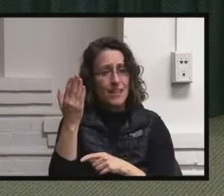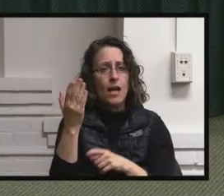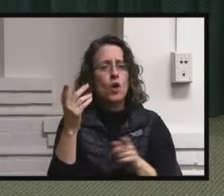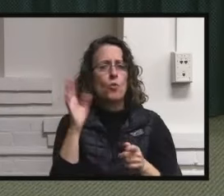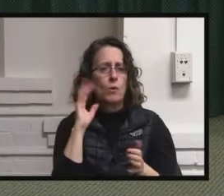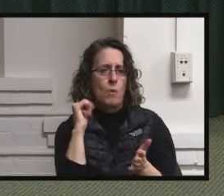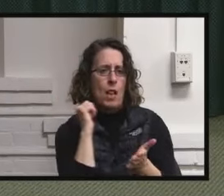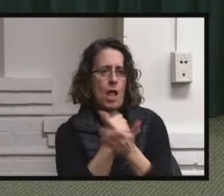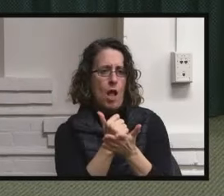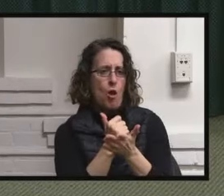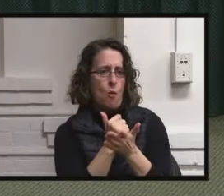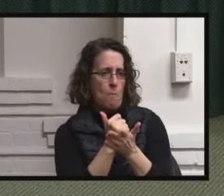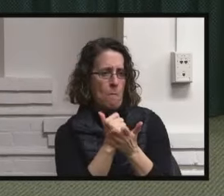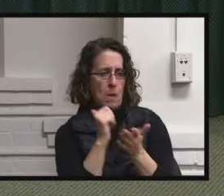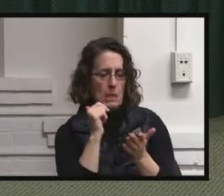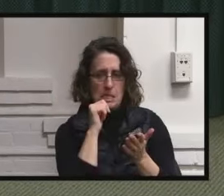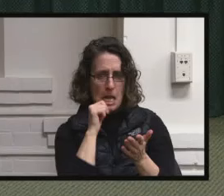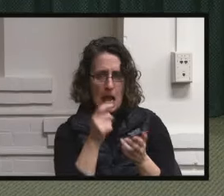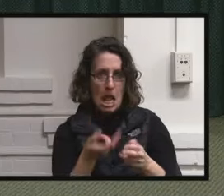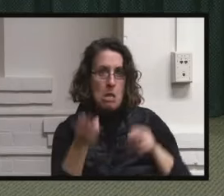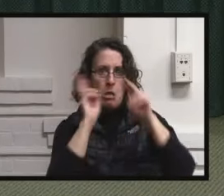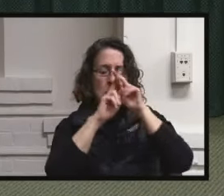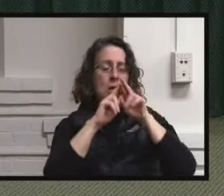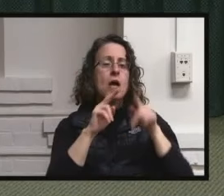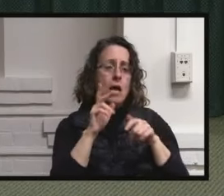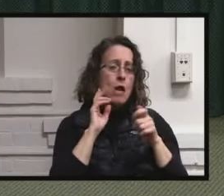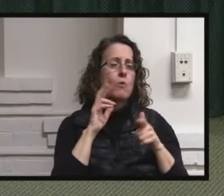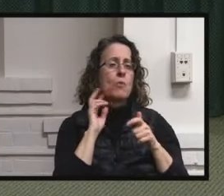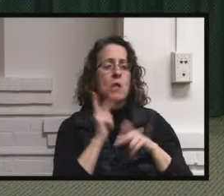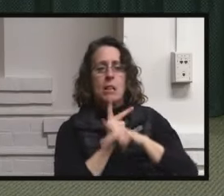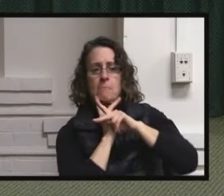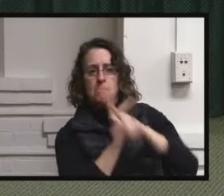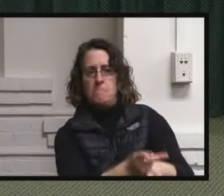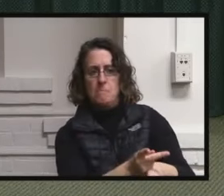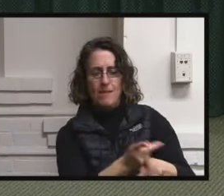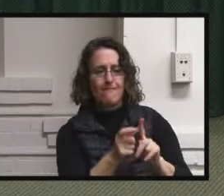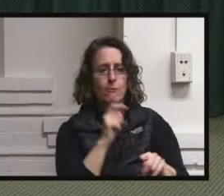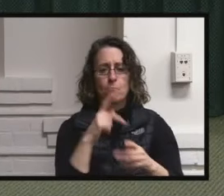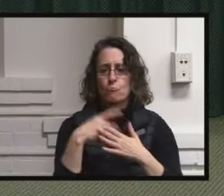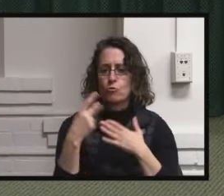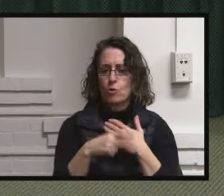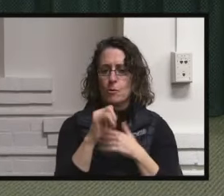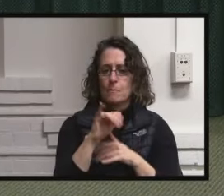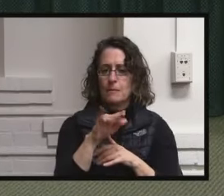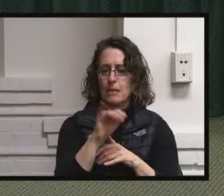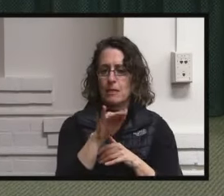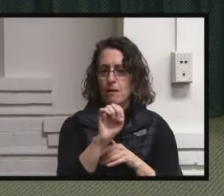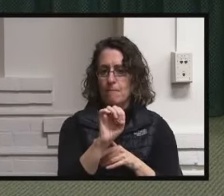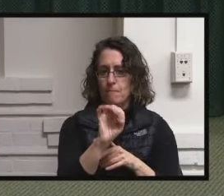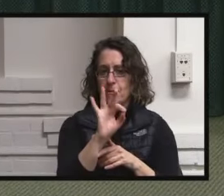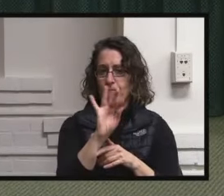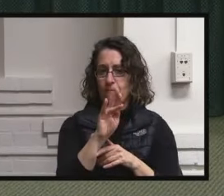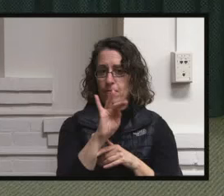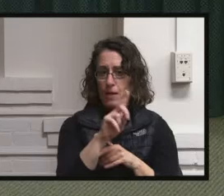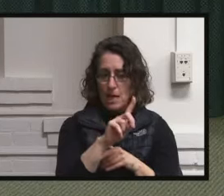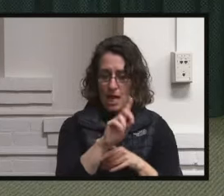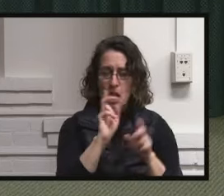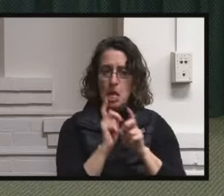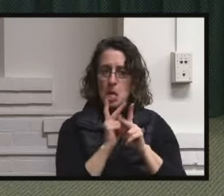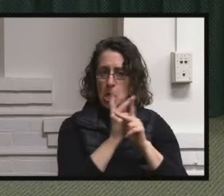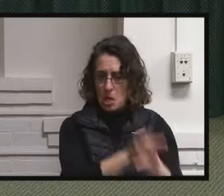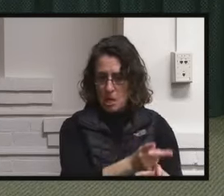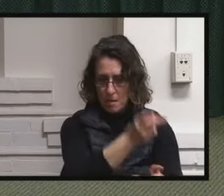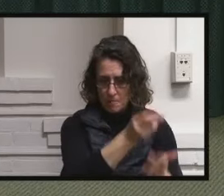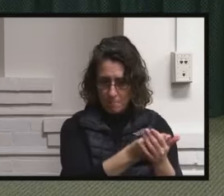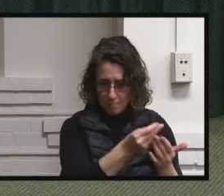involve a loan from the town, from the program income fund, and some other procedural matters that need to be